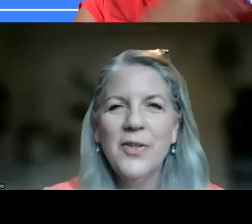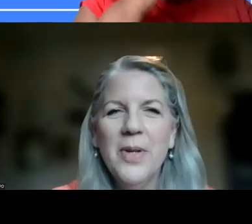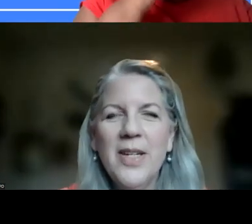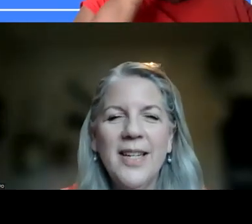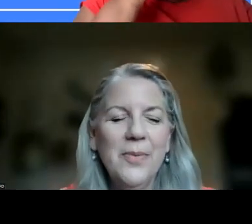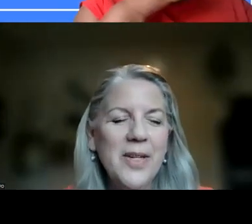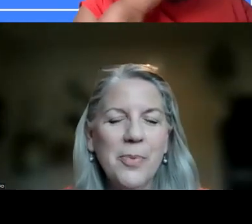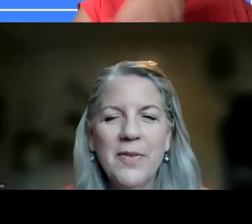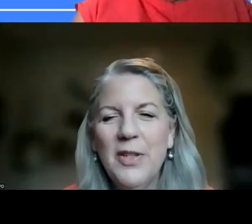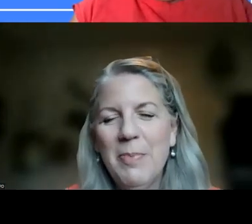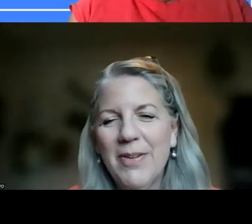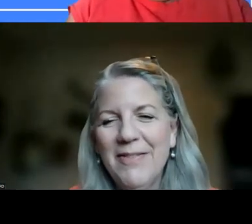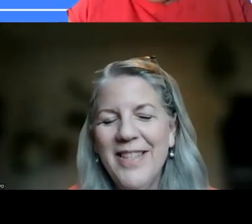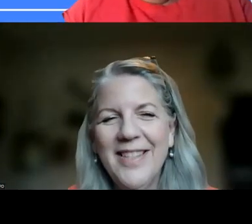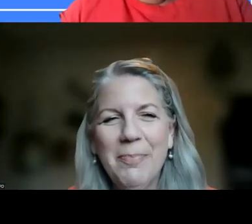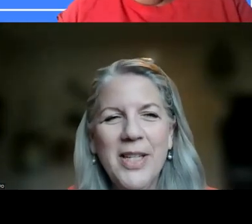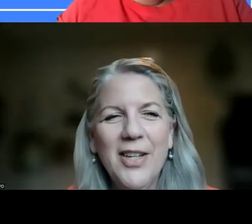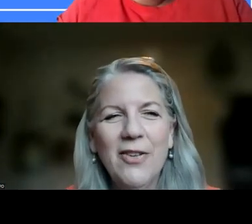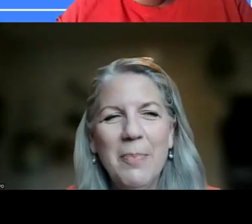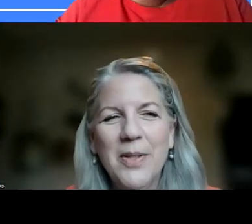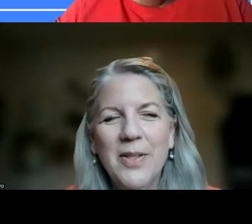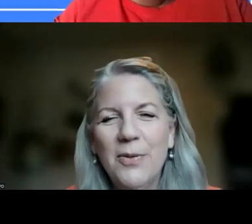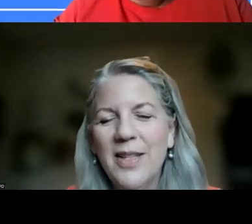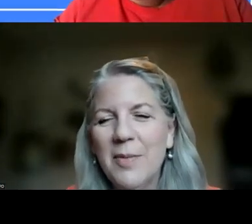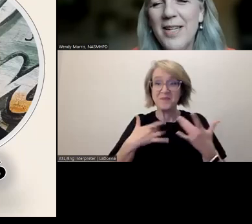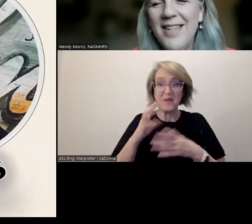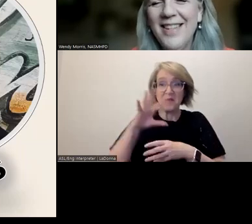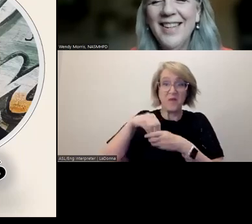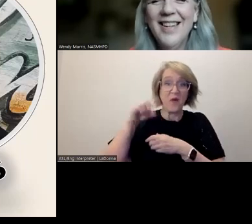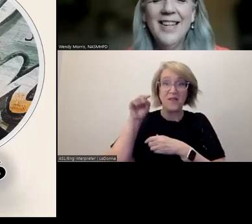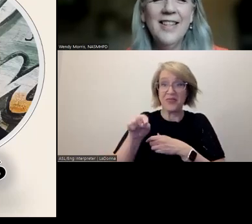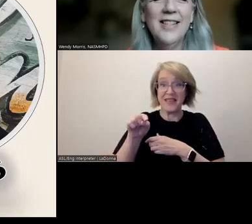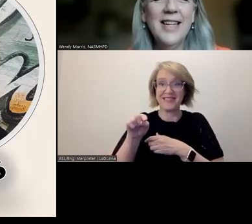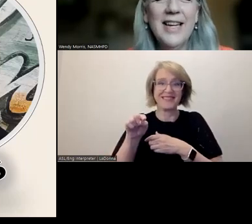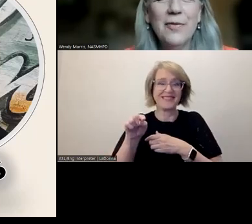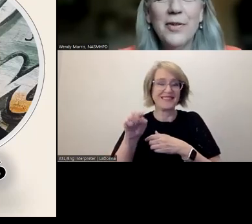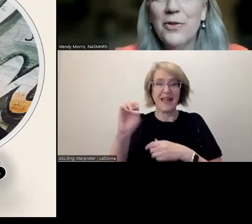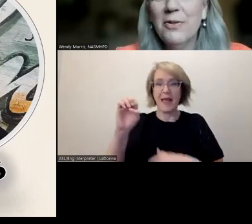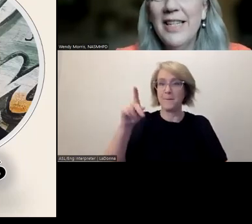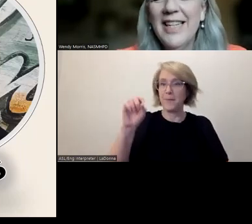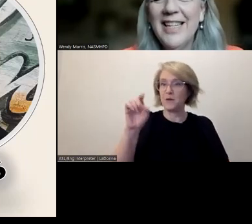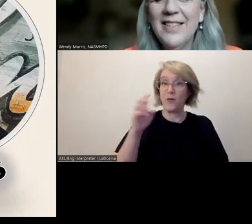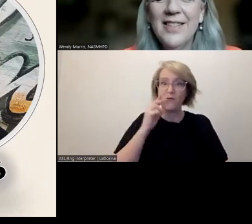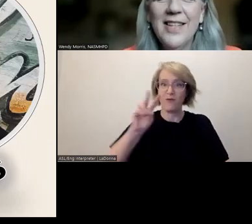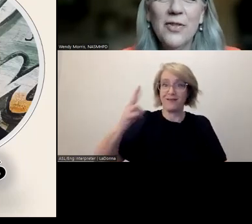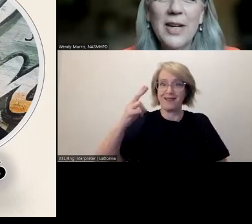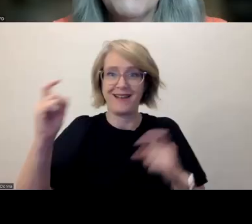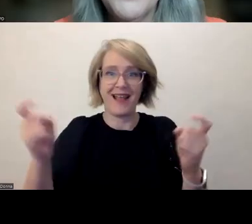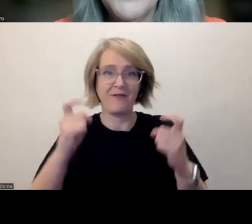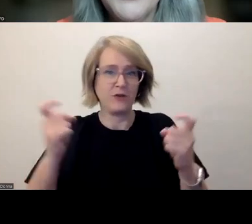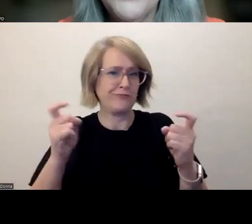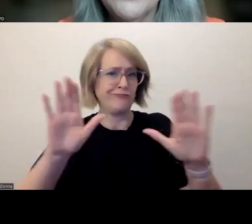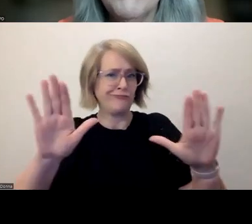much. Gosh, what a privilege to be part of this particular episode celebrating the second anniversary and such